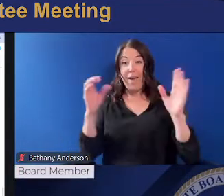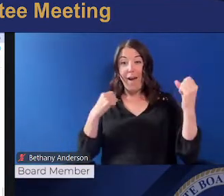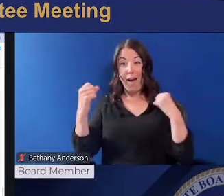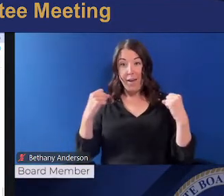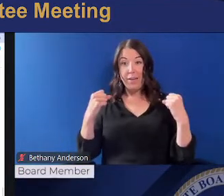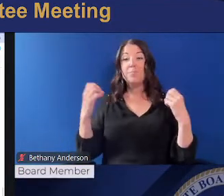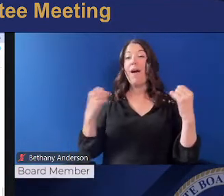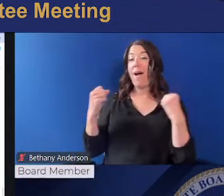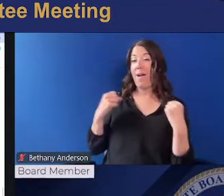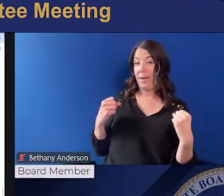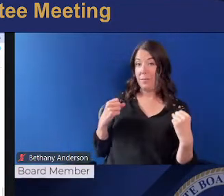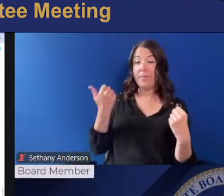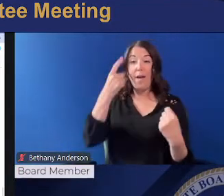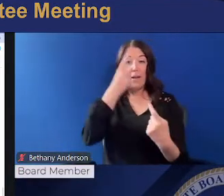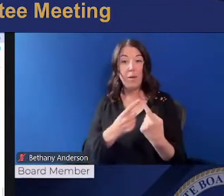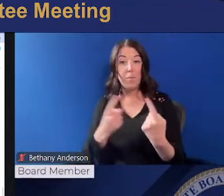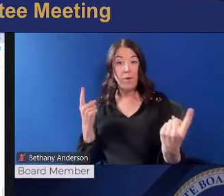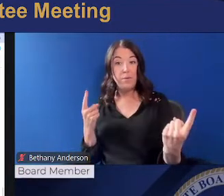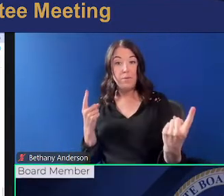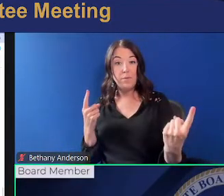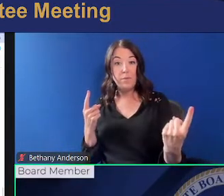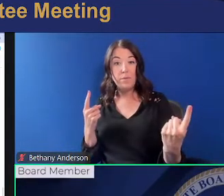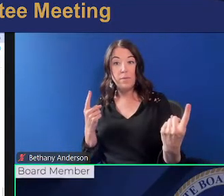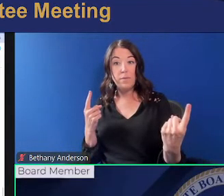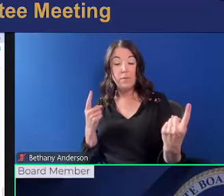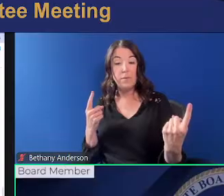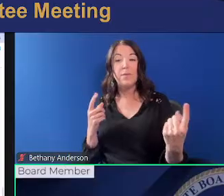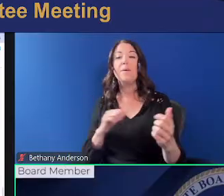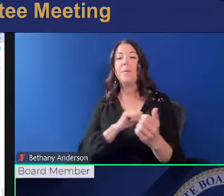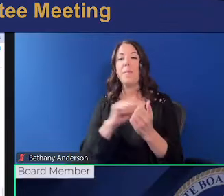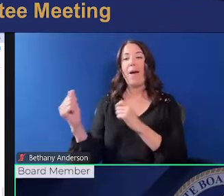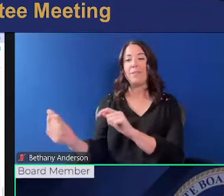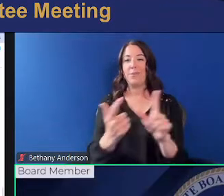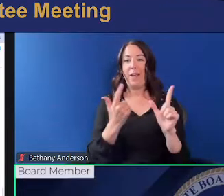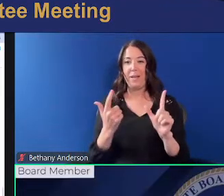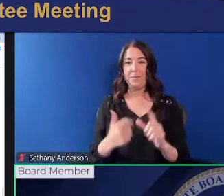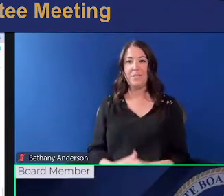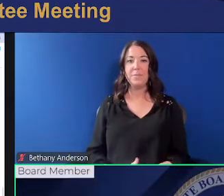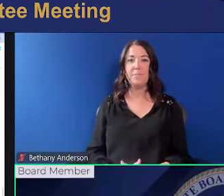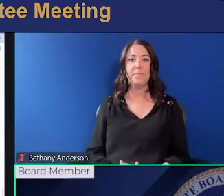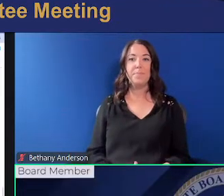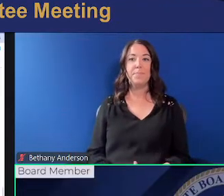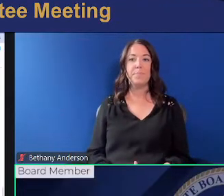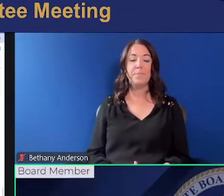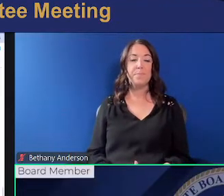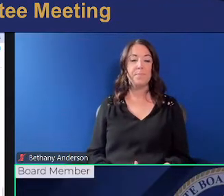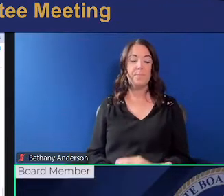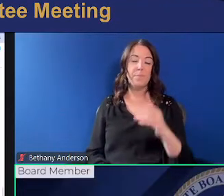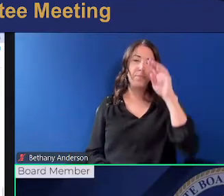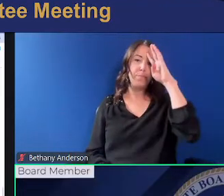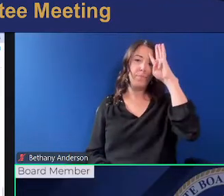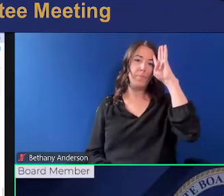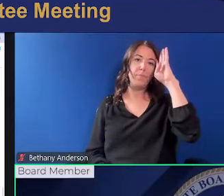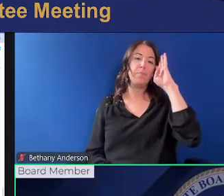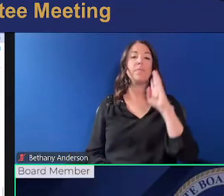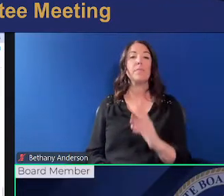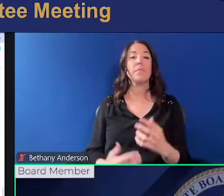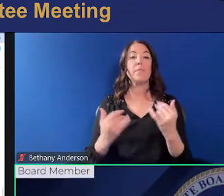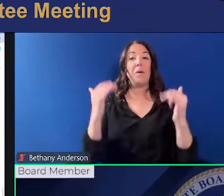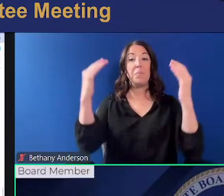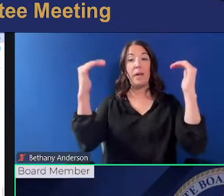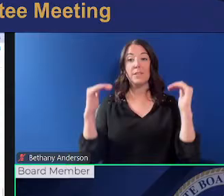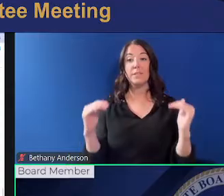Aye. Any opposed? That motion passes unanimously. All right, the next one